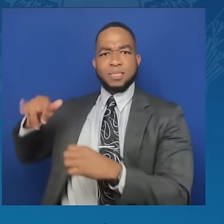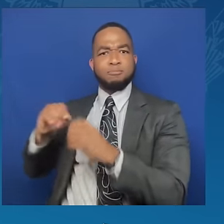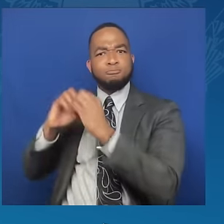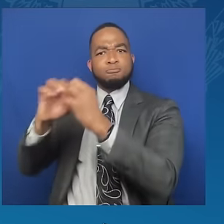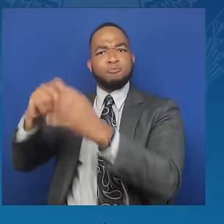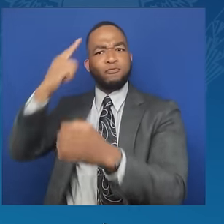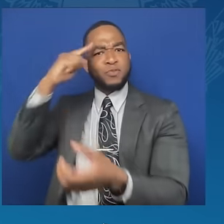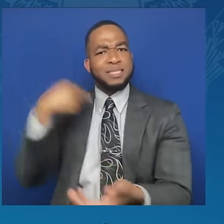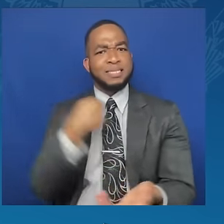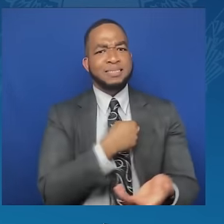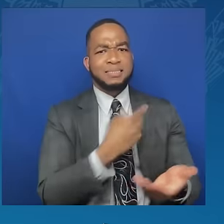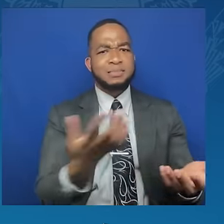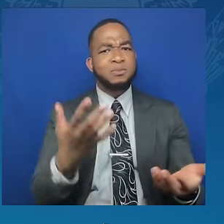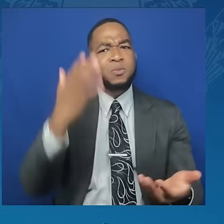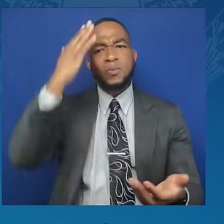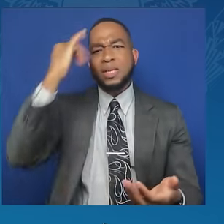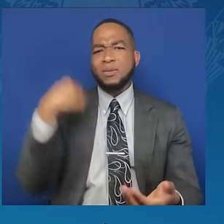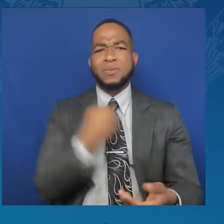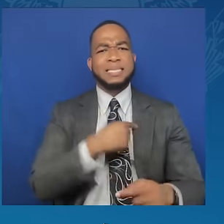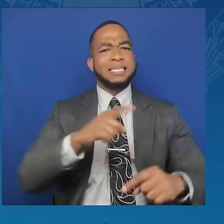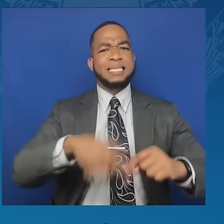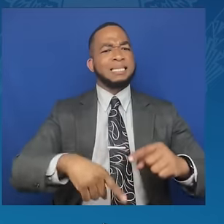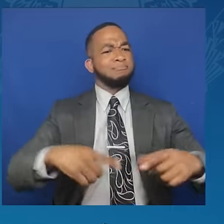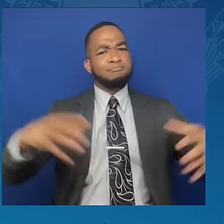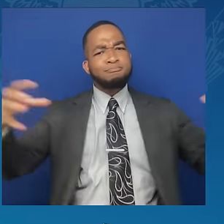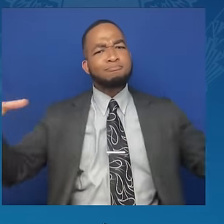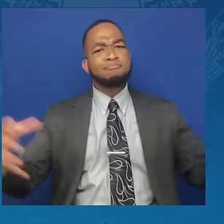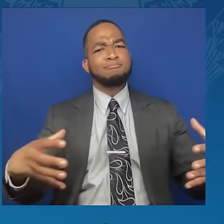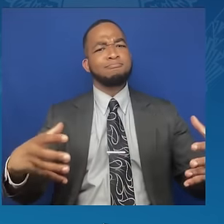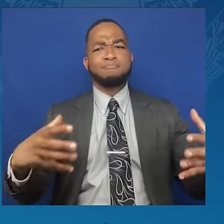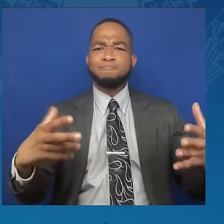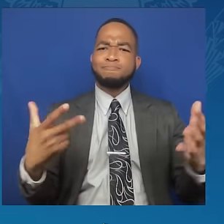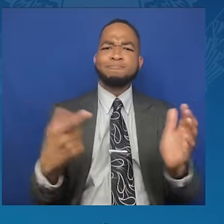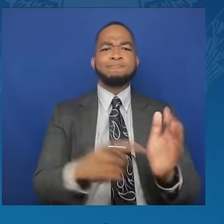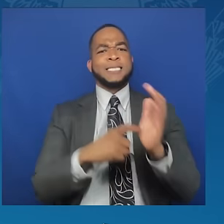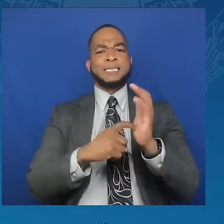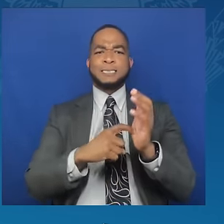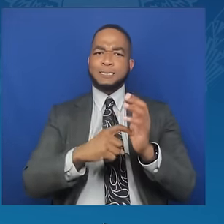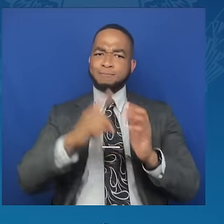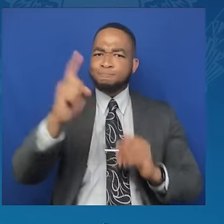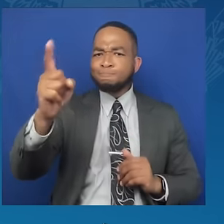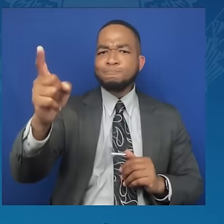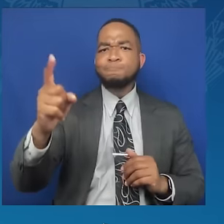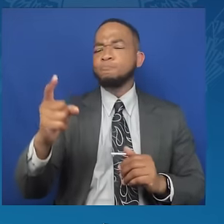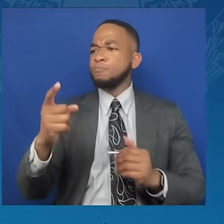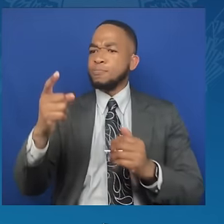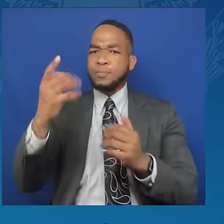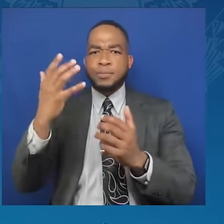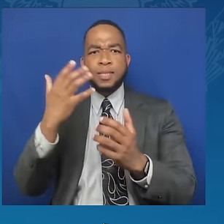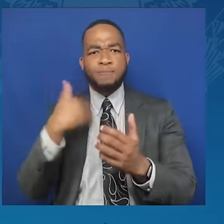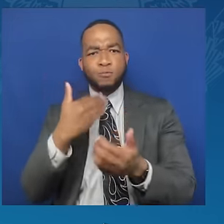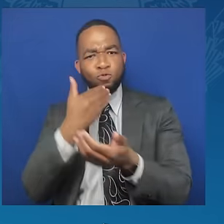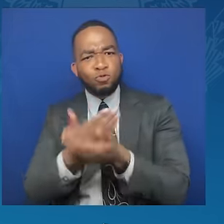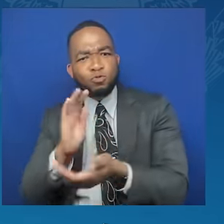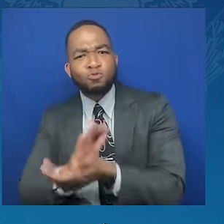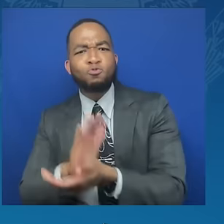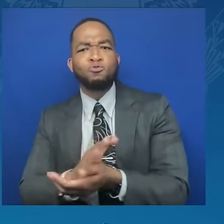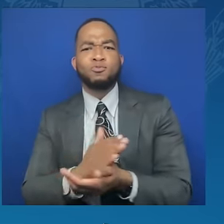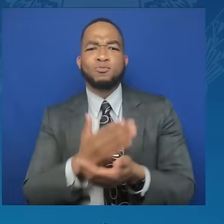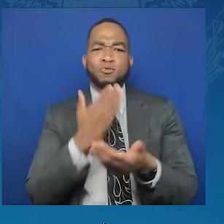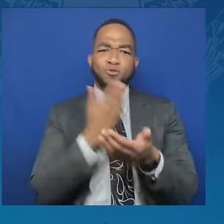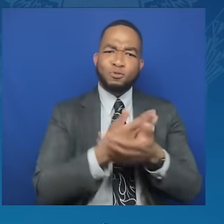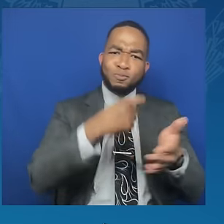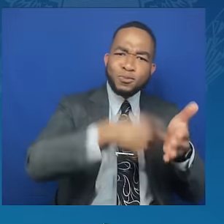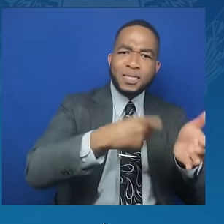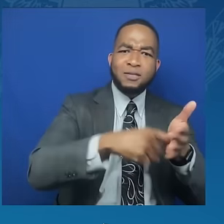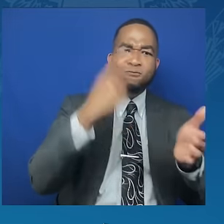and affordable housing and good schools and safe neighborhoods and fair wages? Why can't we